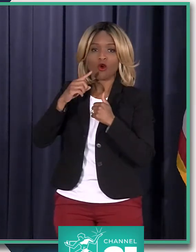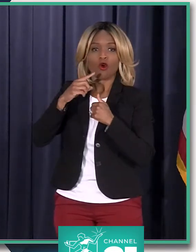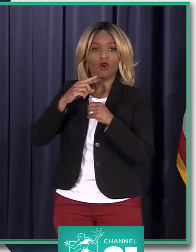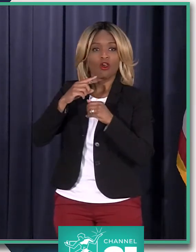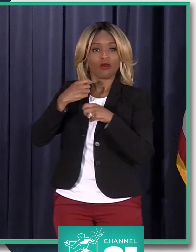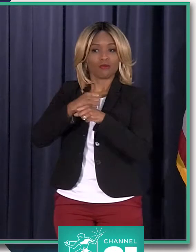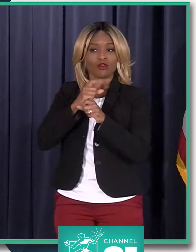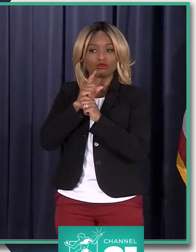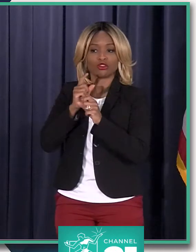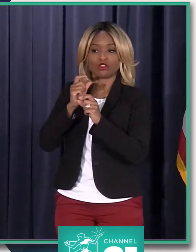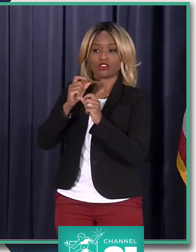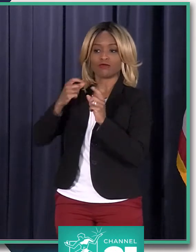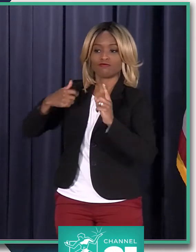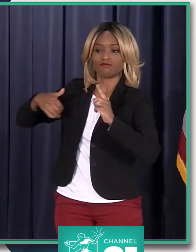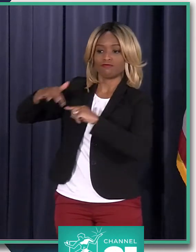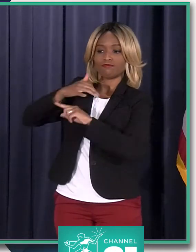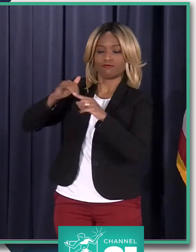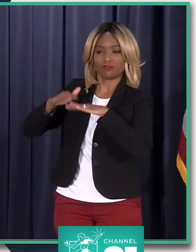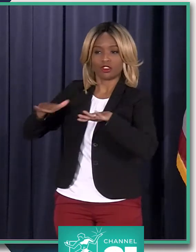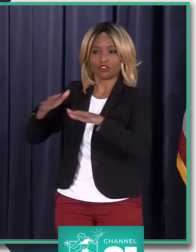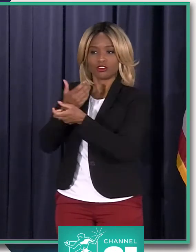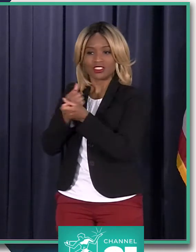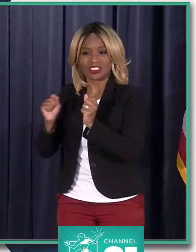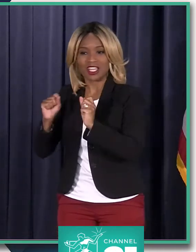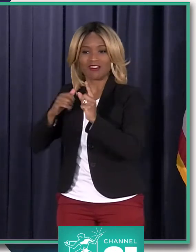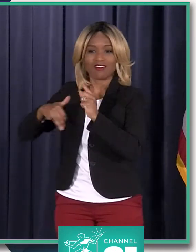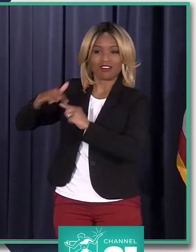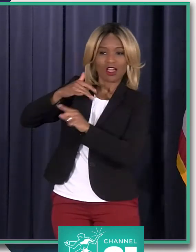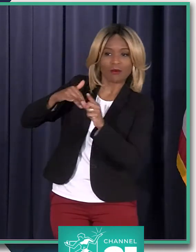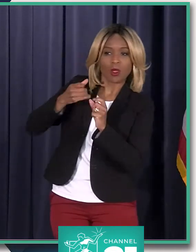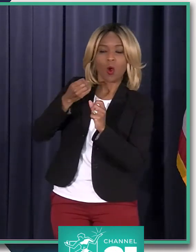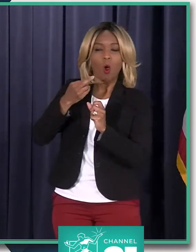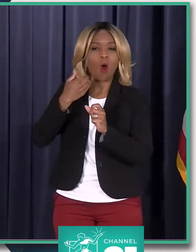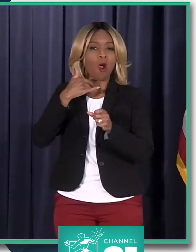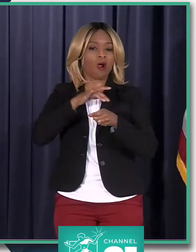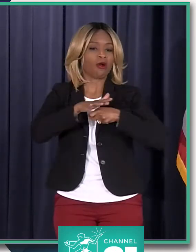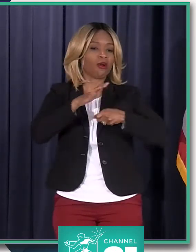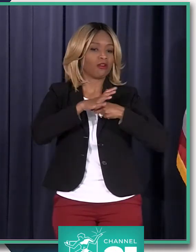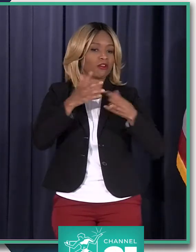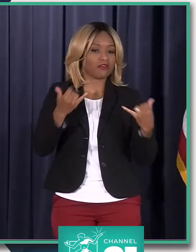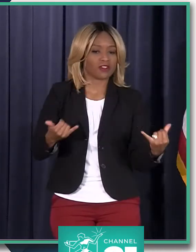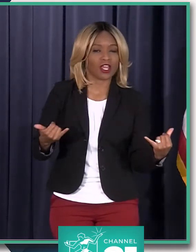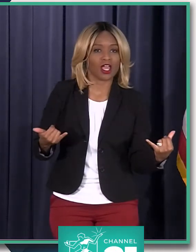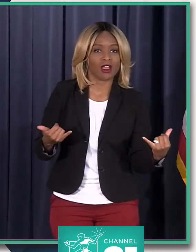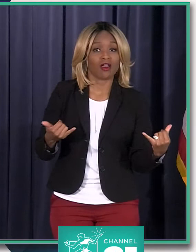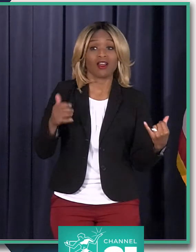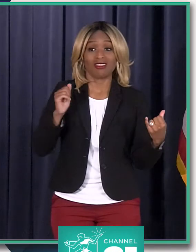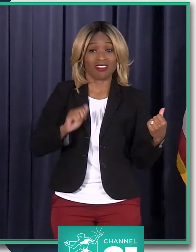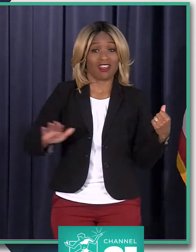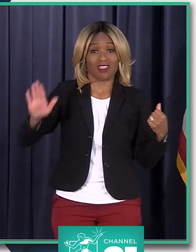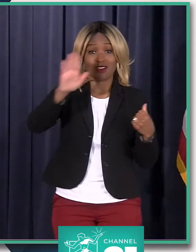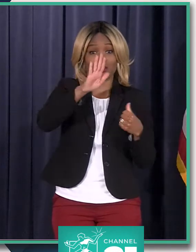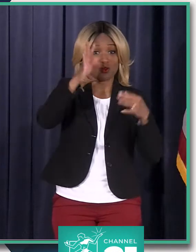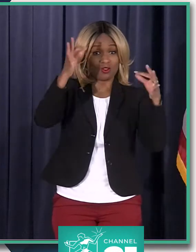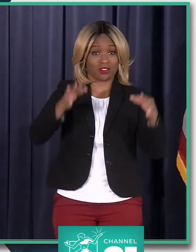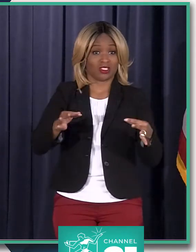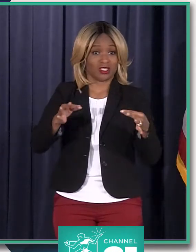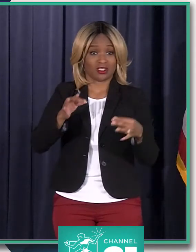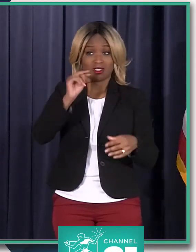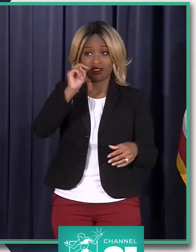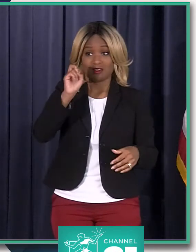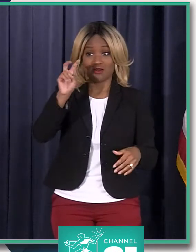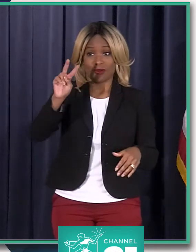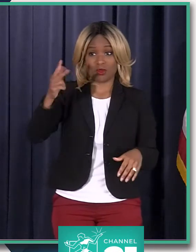or is the neighborhoods the way they are good enough for me? And that's the decision you get to make on November 3rd. Our